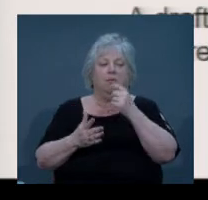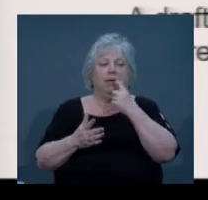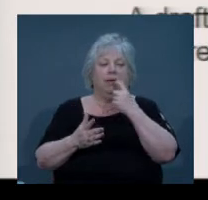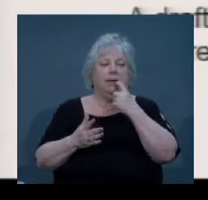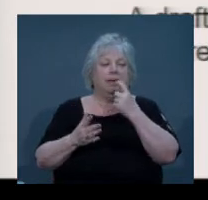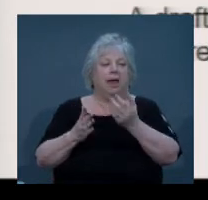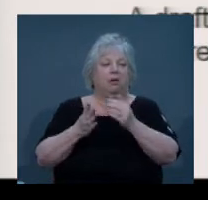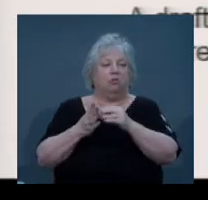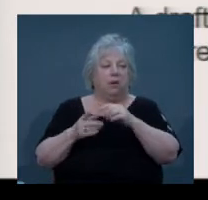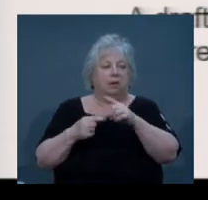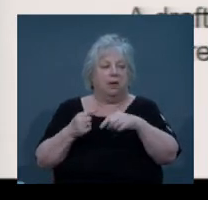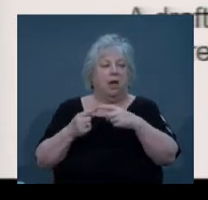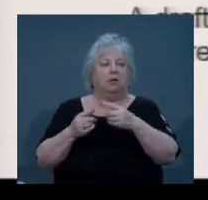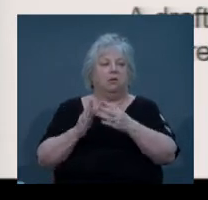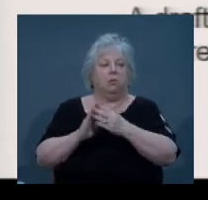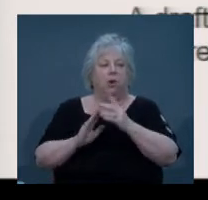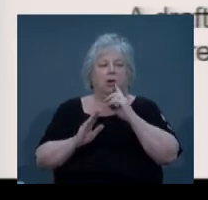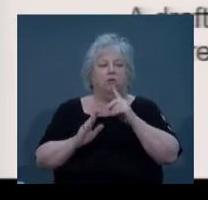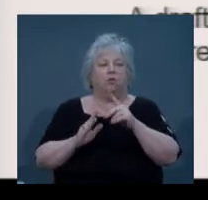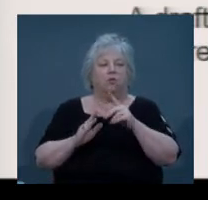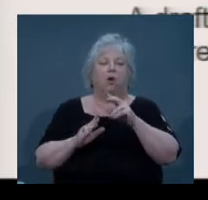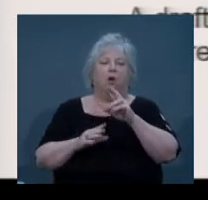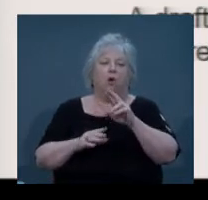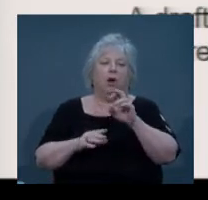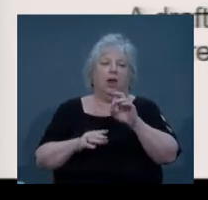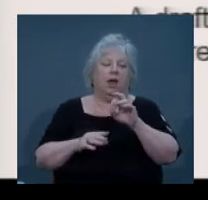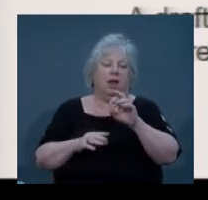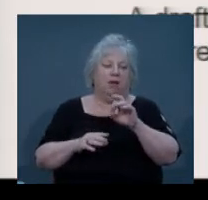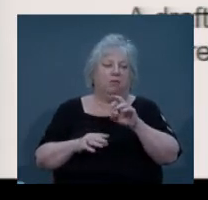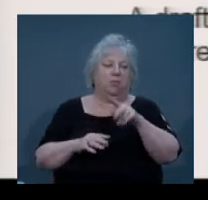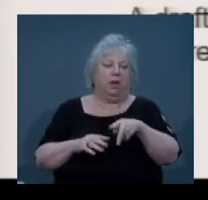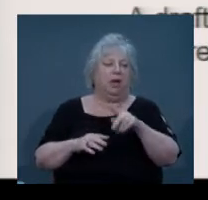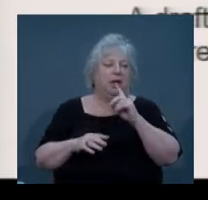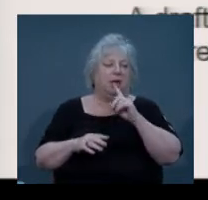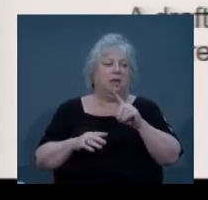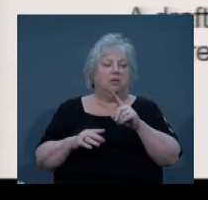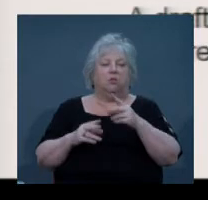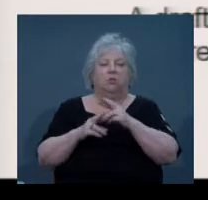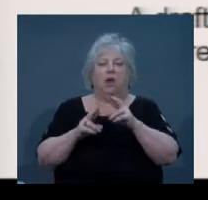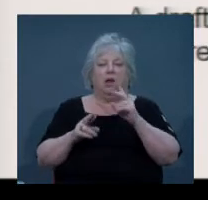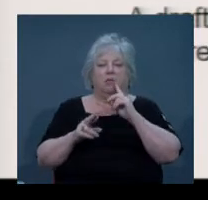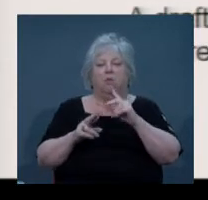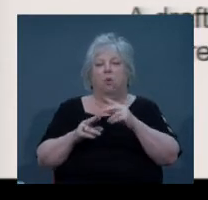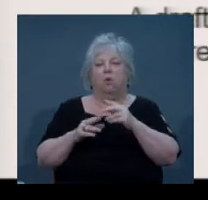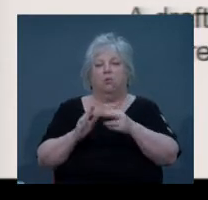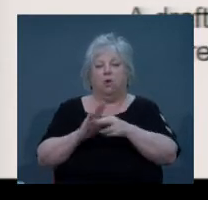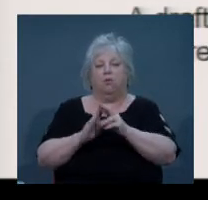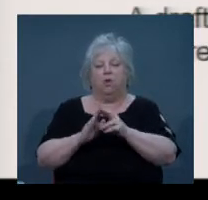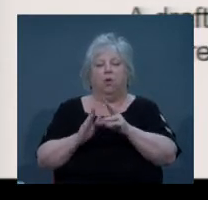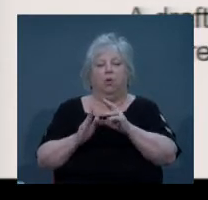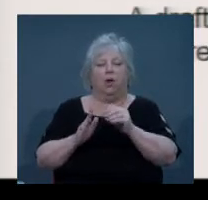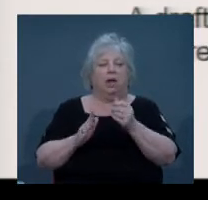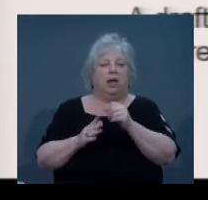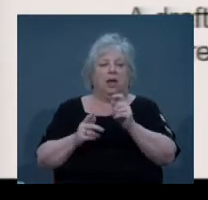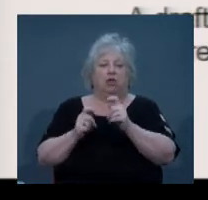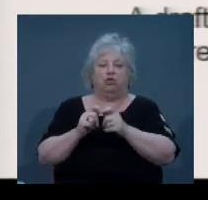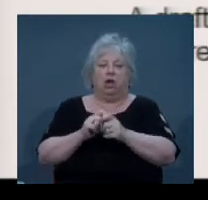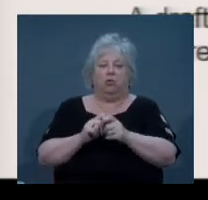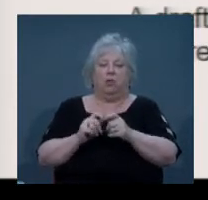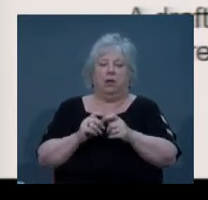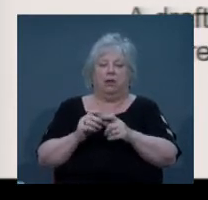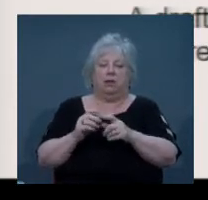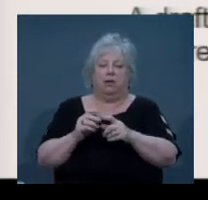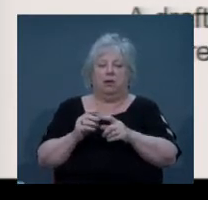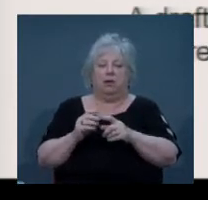We expect to have that out shortly. And again, the intention is that any rate adjustment that might be associated with the glass